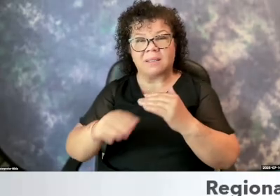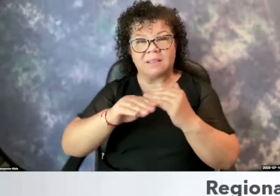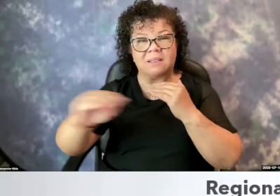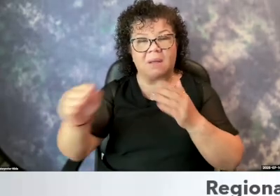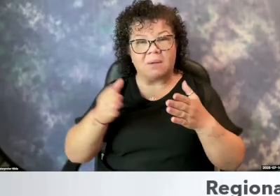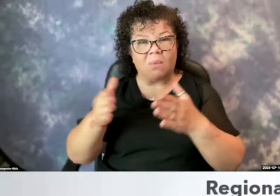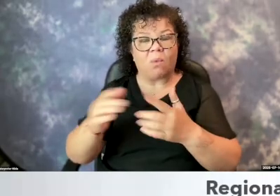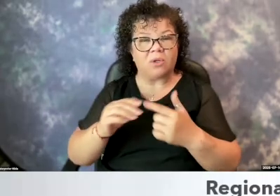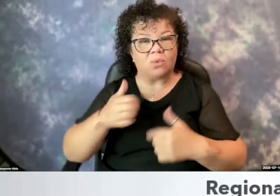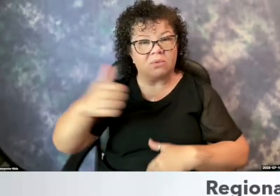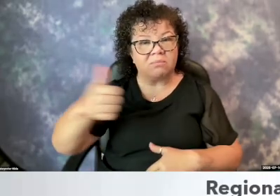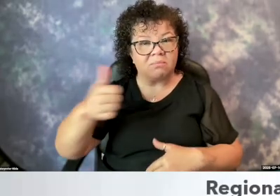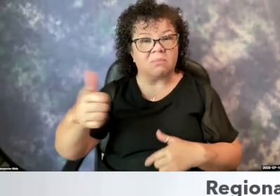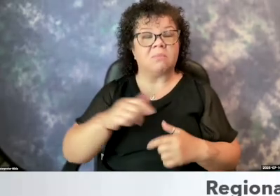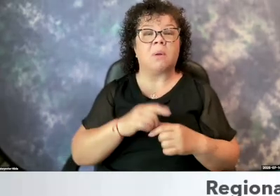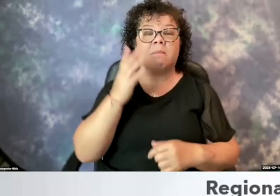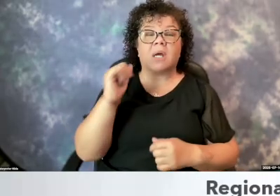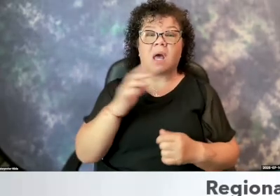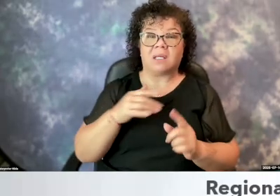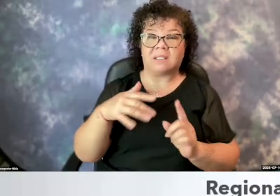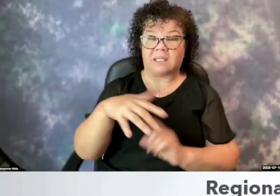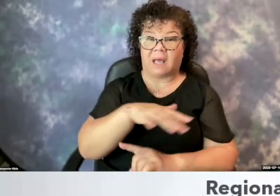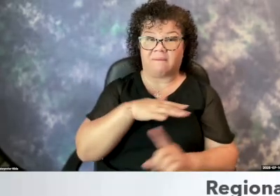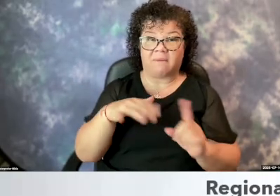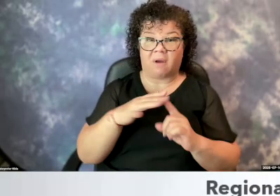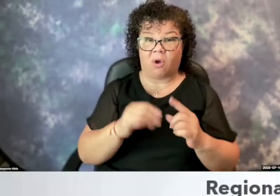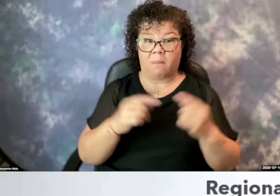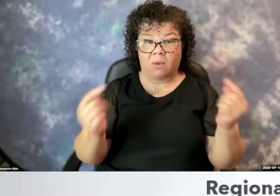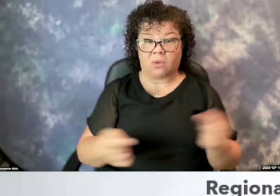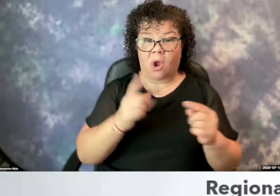communities throughout the state and facilitate the transition to more sustainable modes.